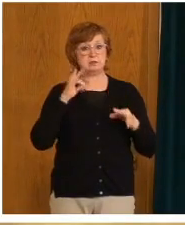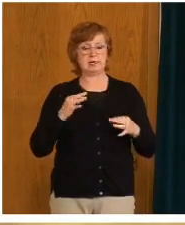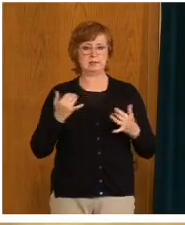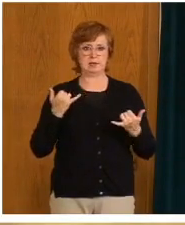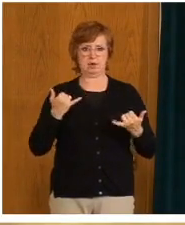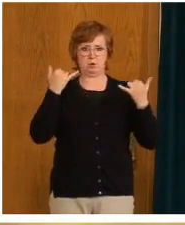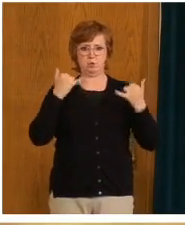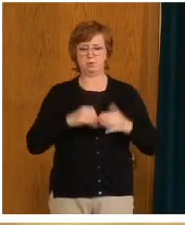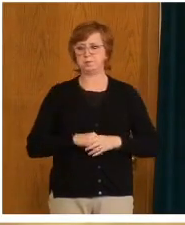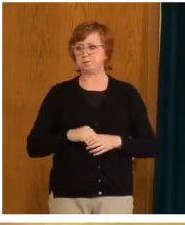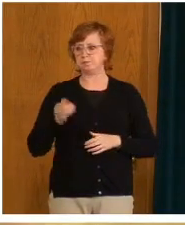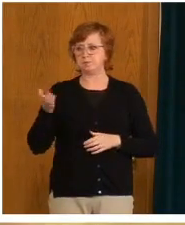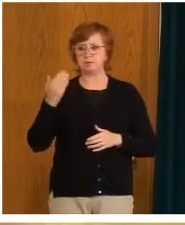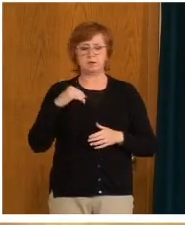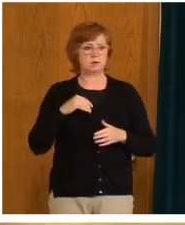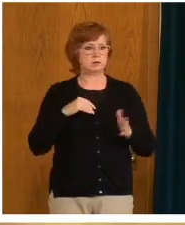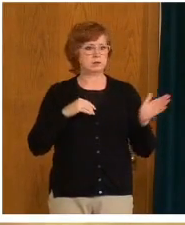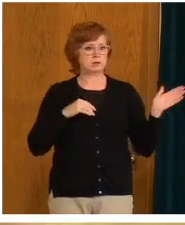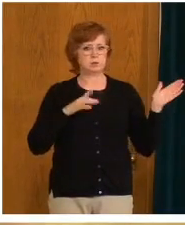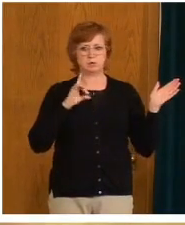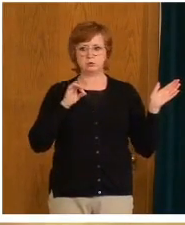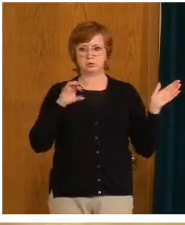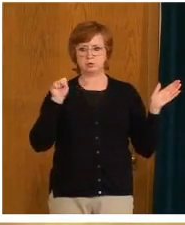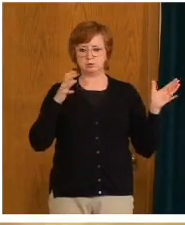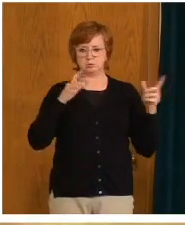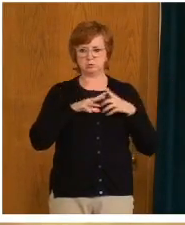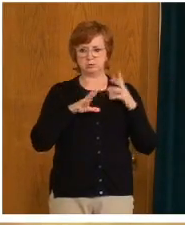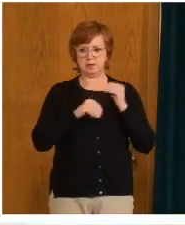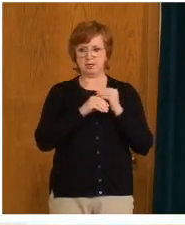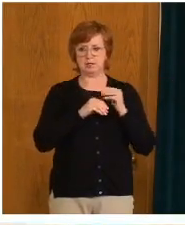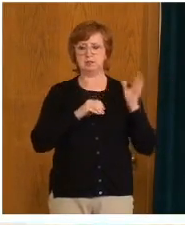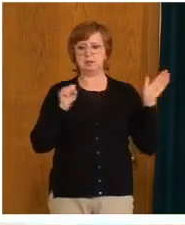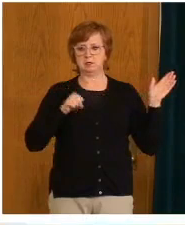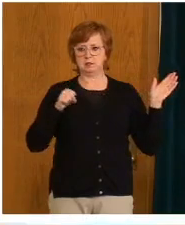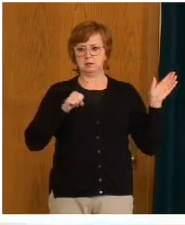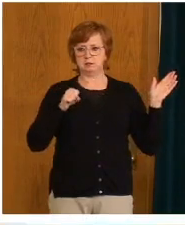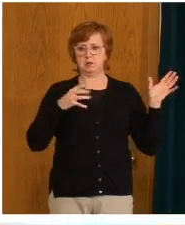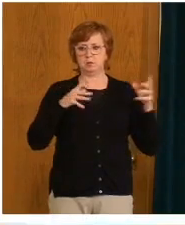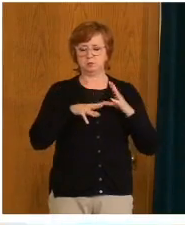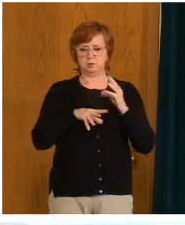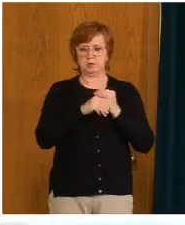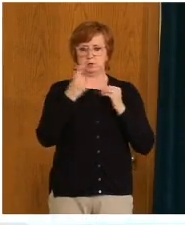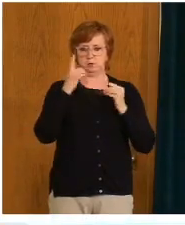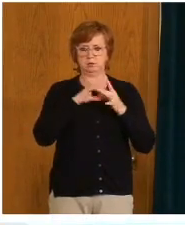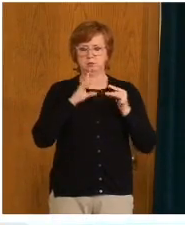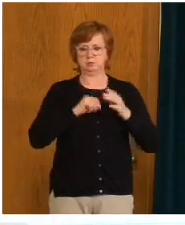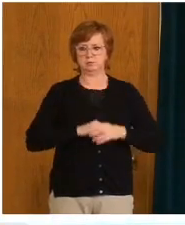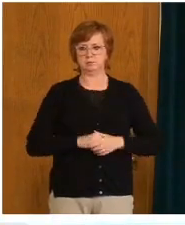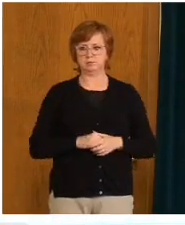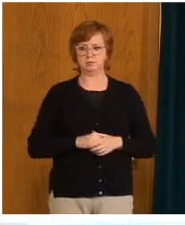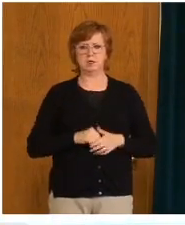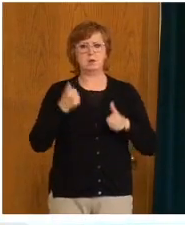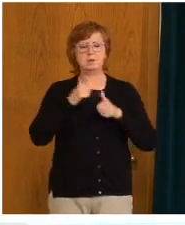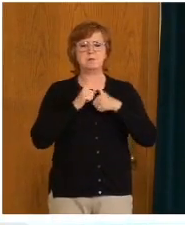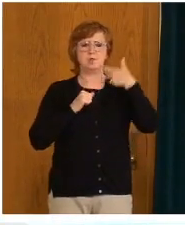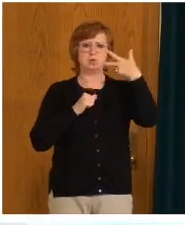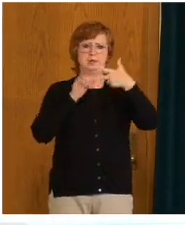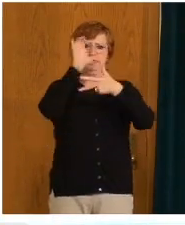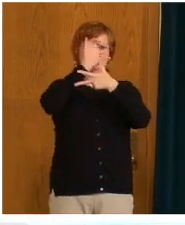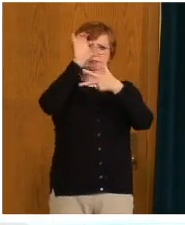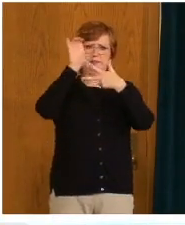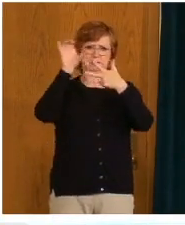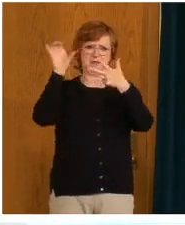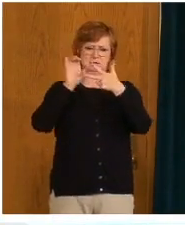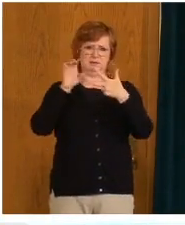We'll take another question in the room. Dr. Shahab, did you want to add to that? Yeah, if I could just add to that, the 3 C's of vaccine